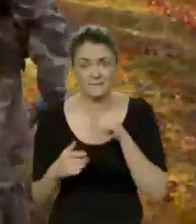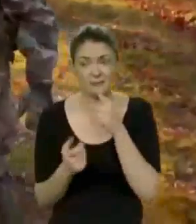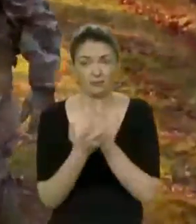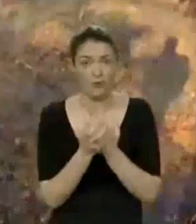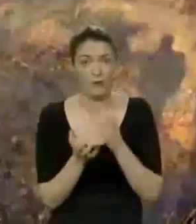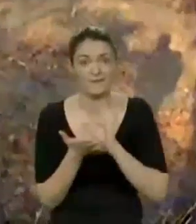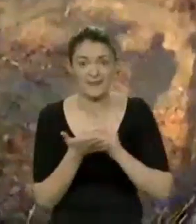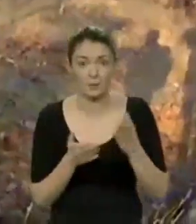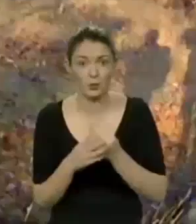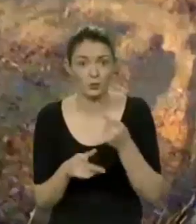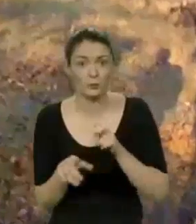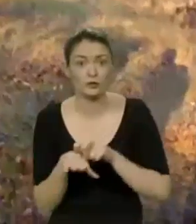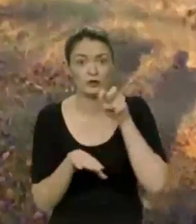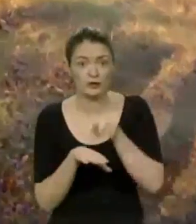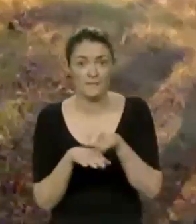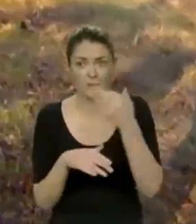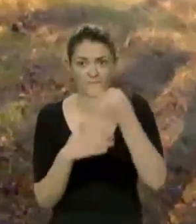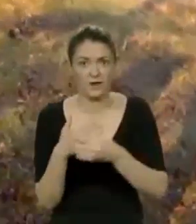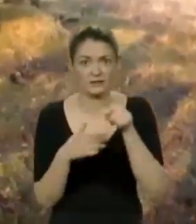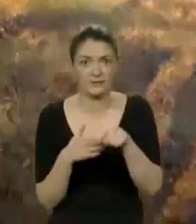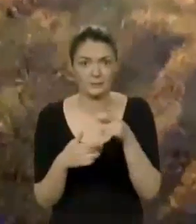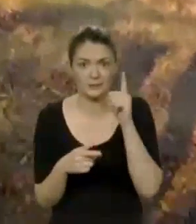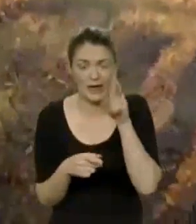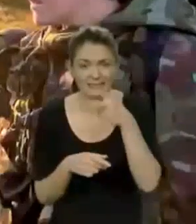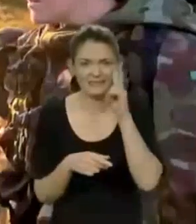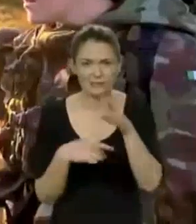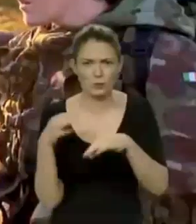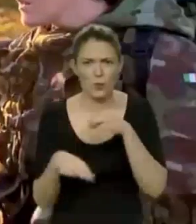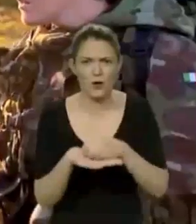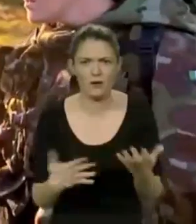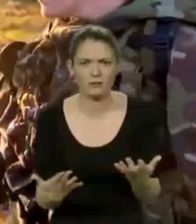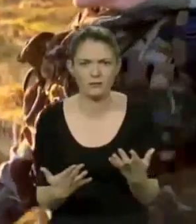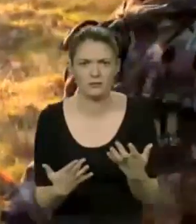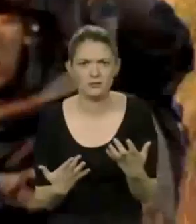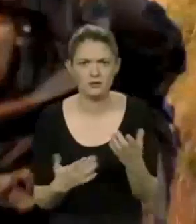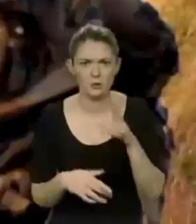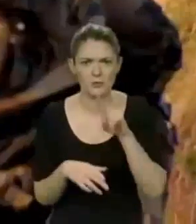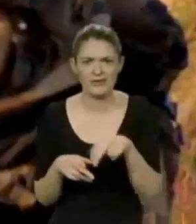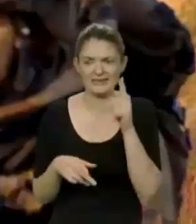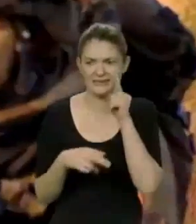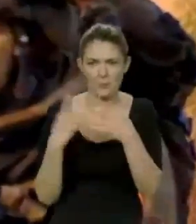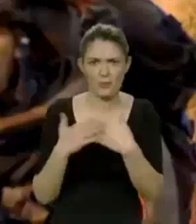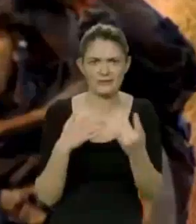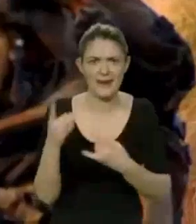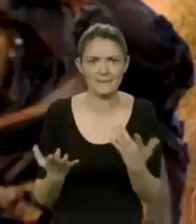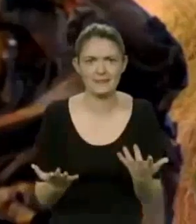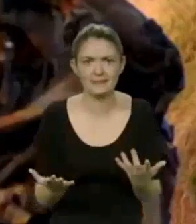in on top of him. You can't see what's going on there. Get down there so you can see what's happening. All right?